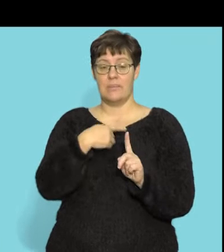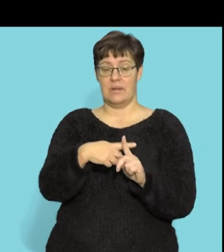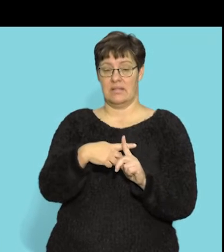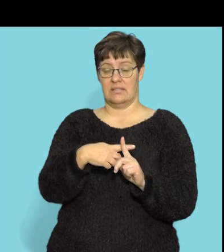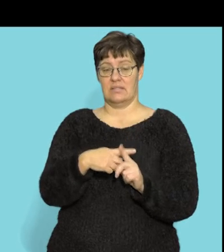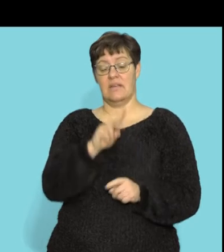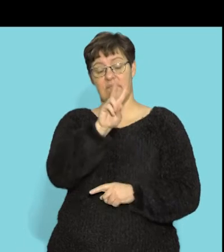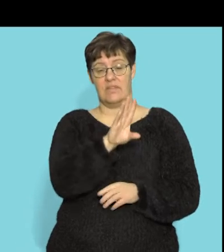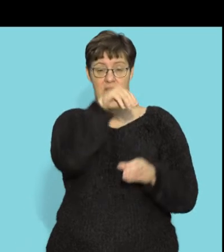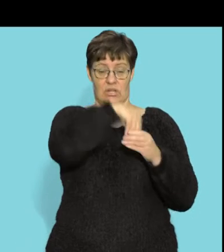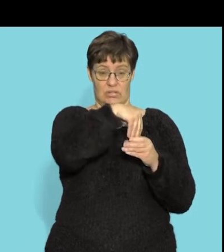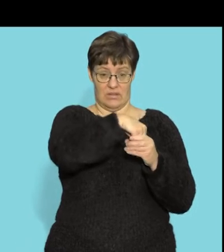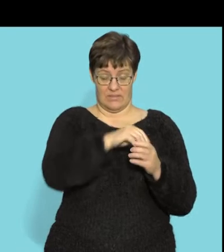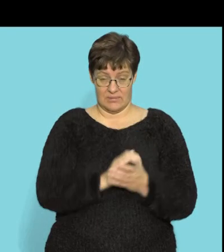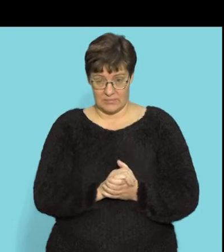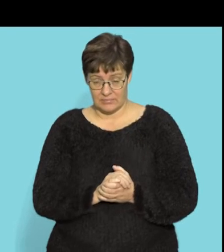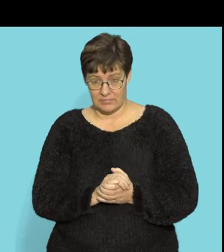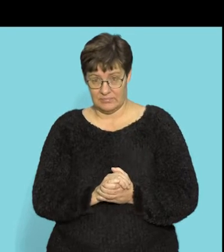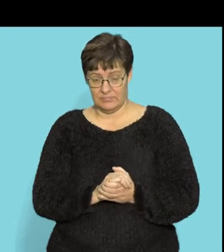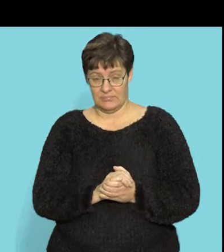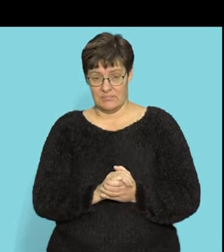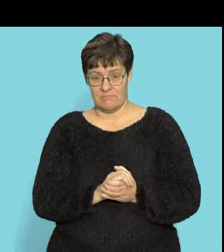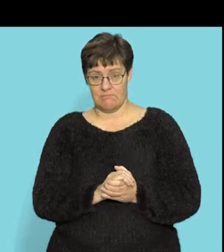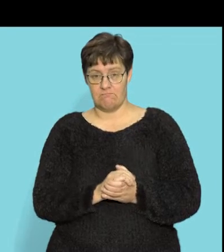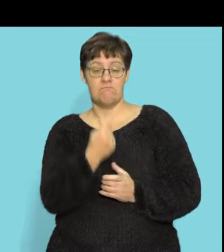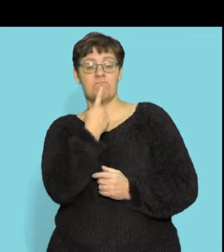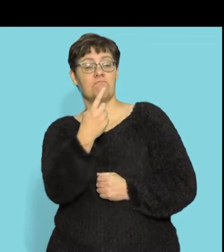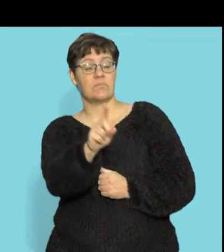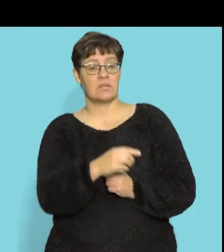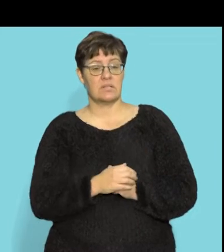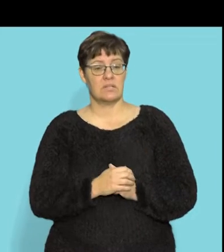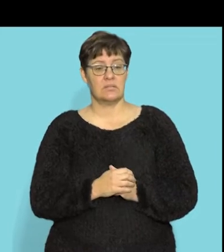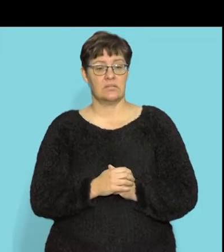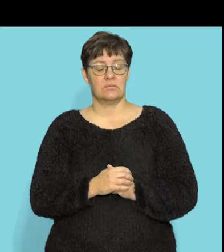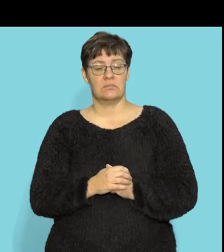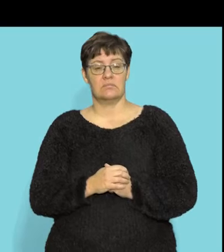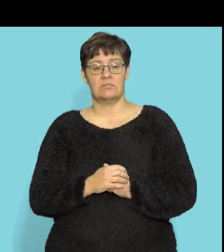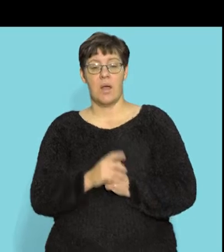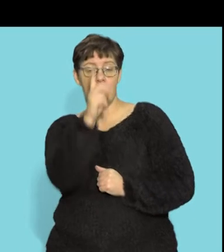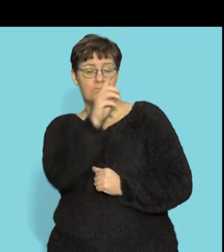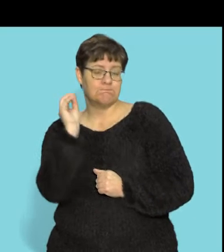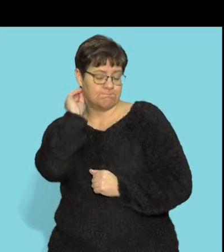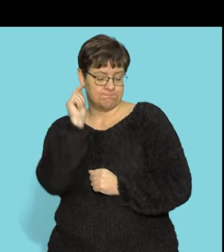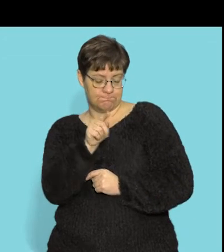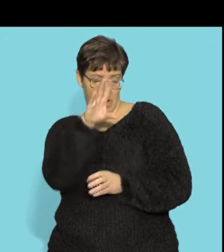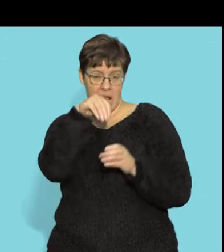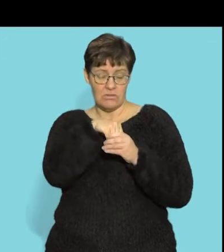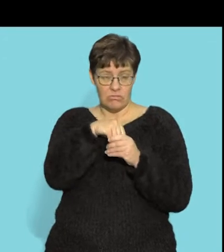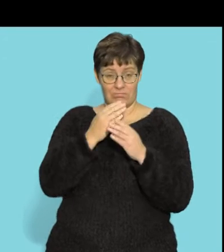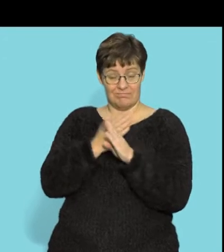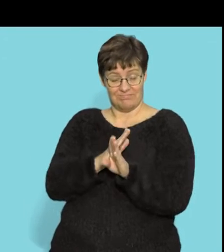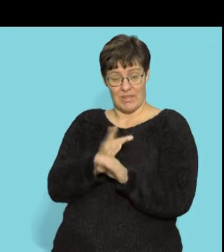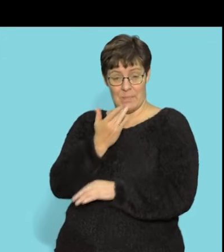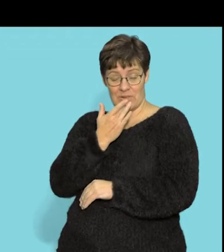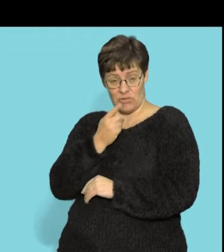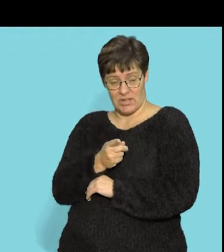plus V internal. We are saying that if we take into account the internal resistance of the